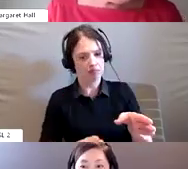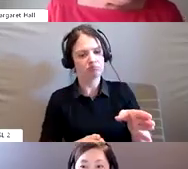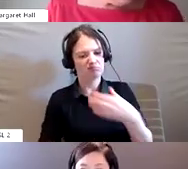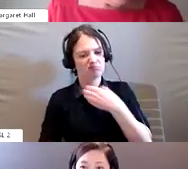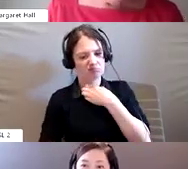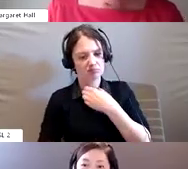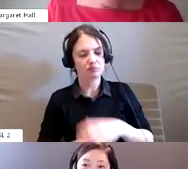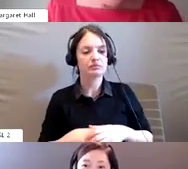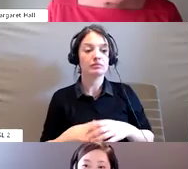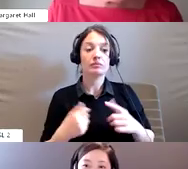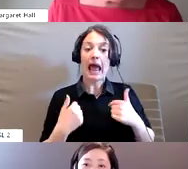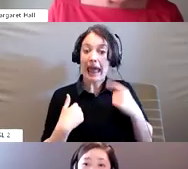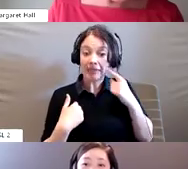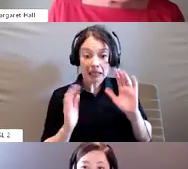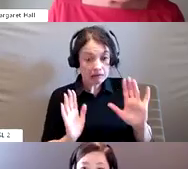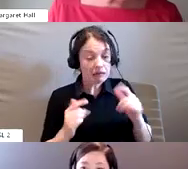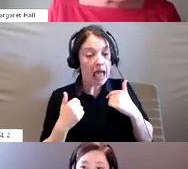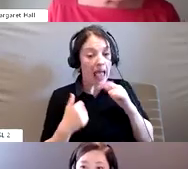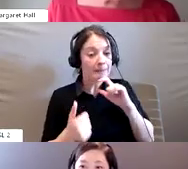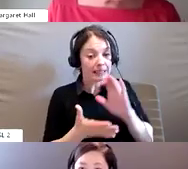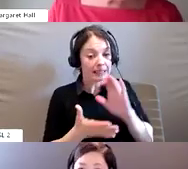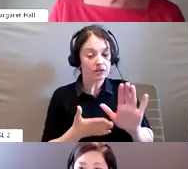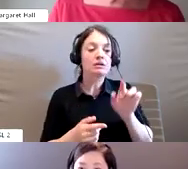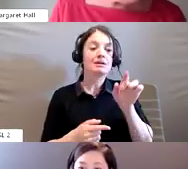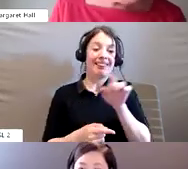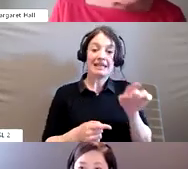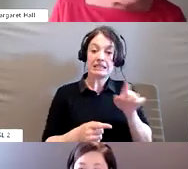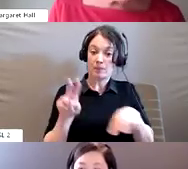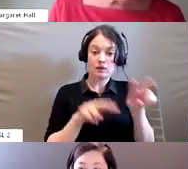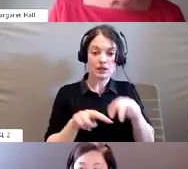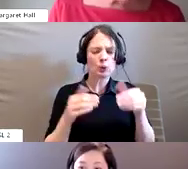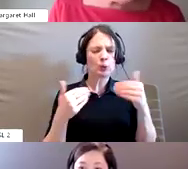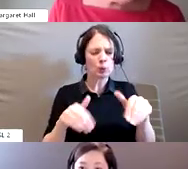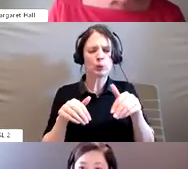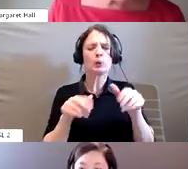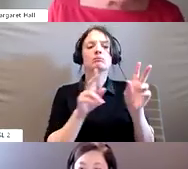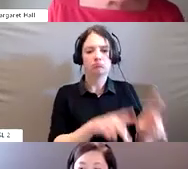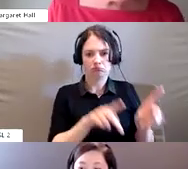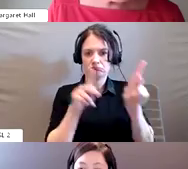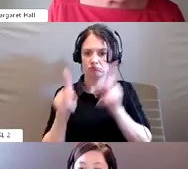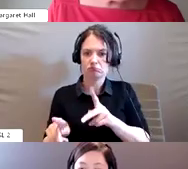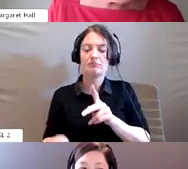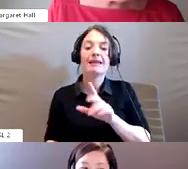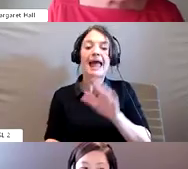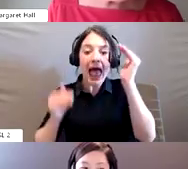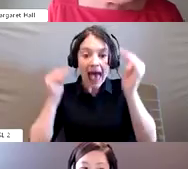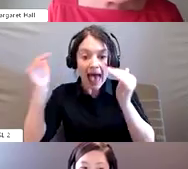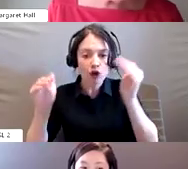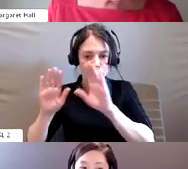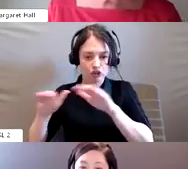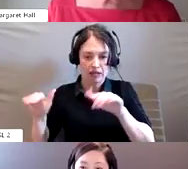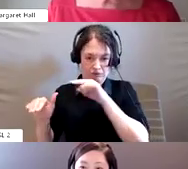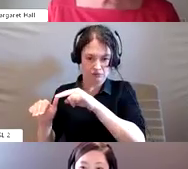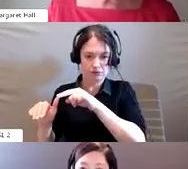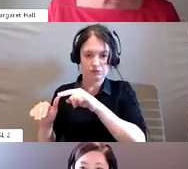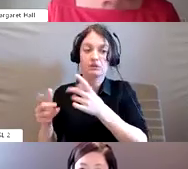Now, I firmly believe, this observation is equally applicable to the adult child who uses the means